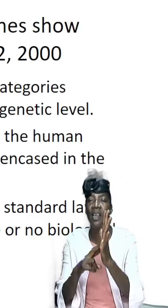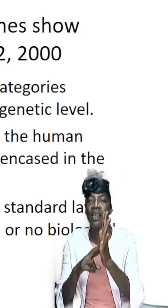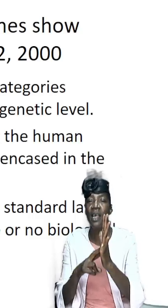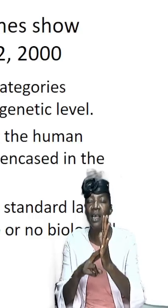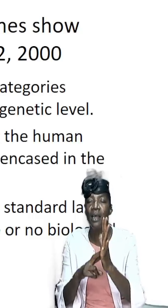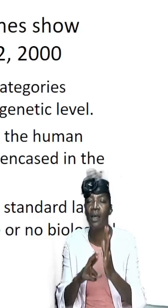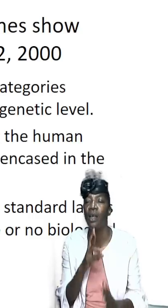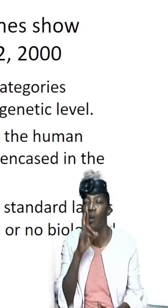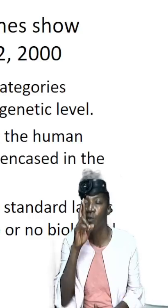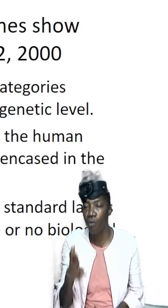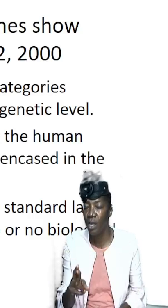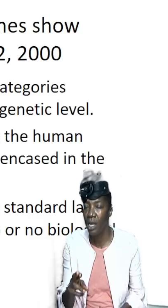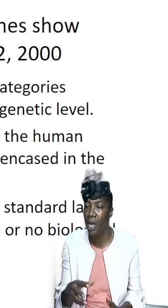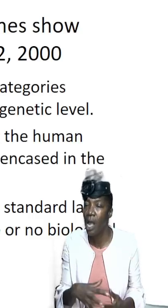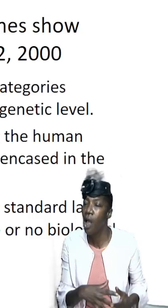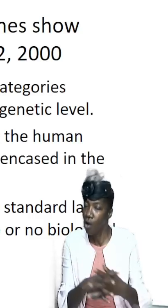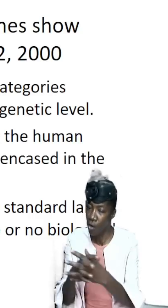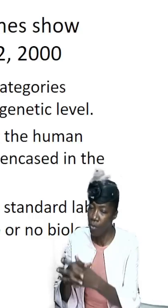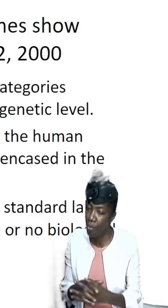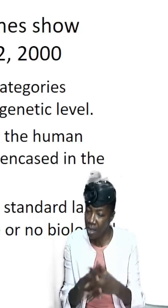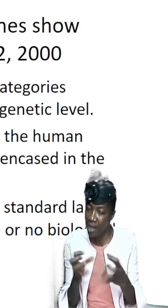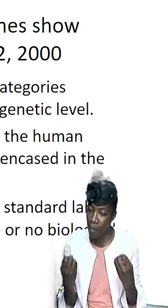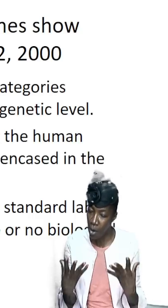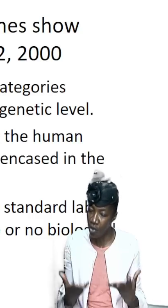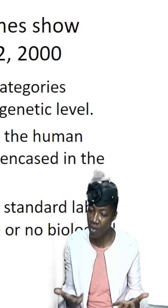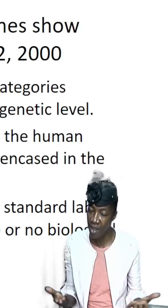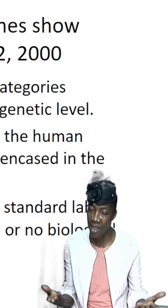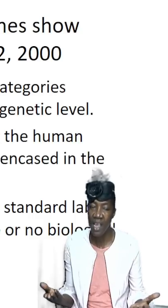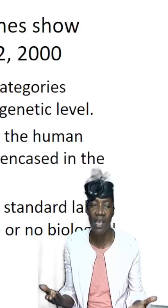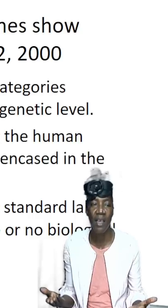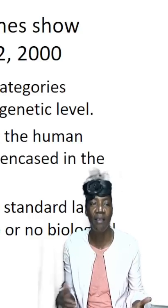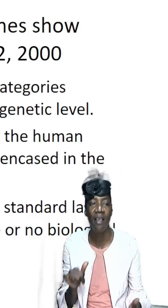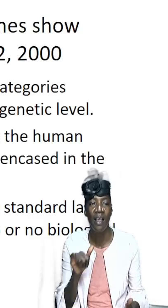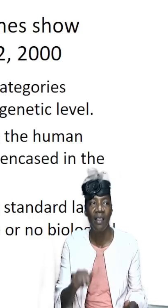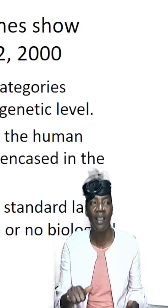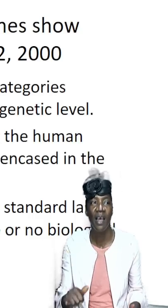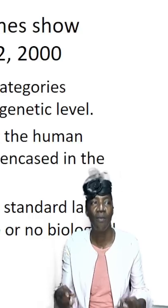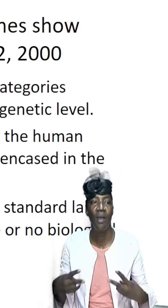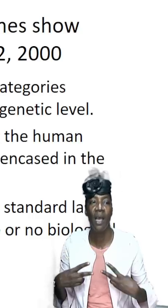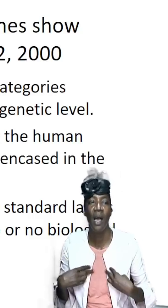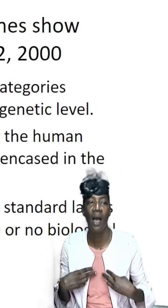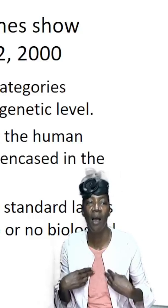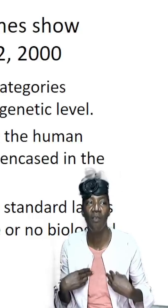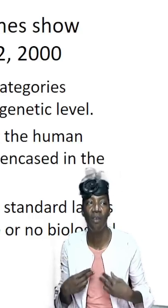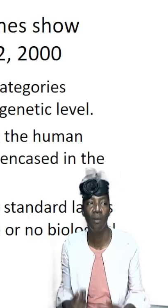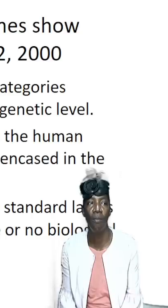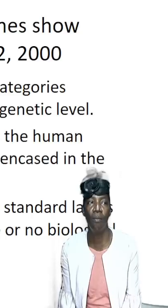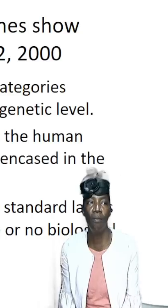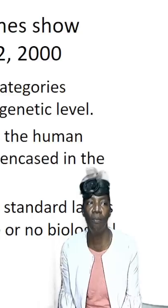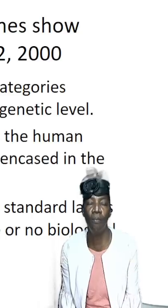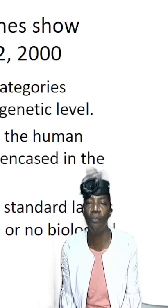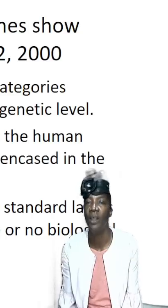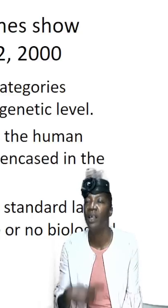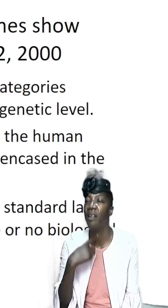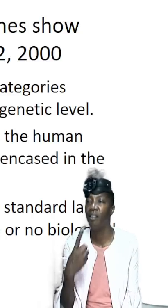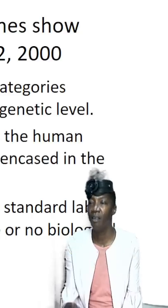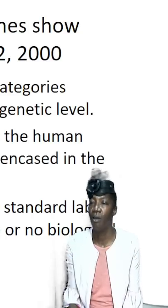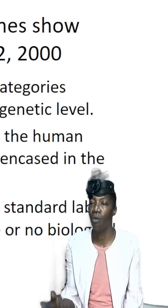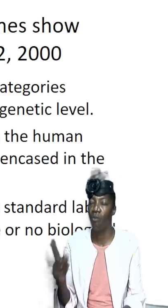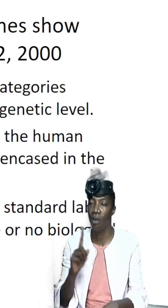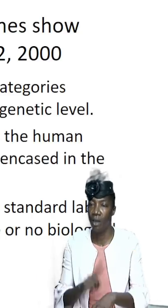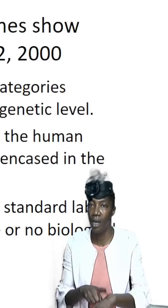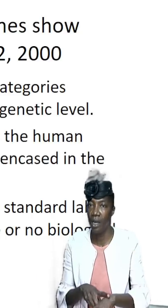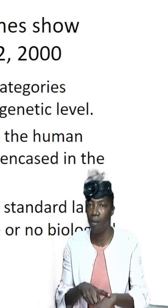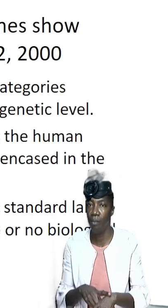really corroborates a lot of the things that we have said over time